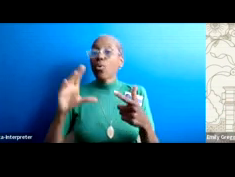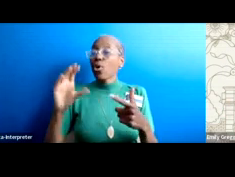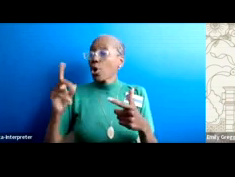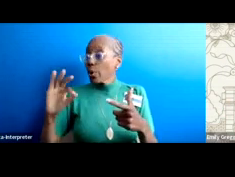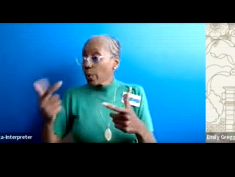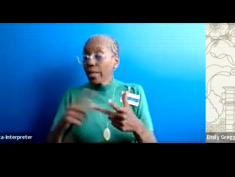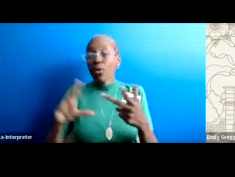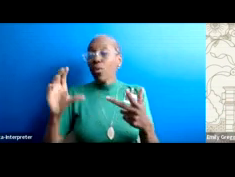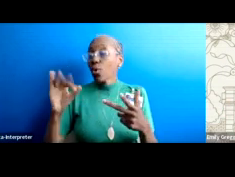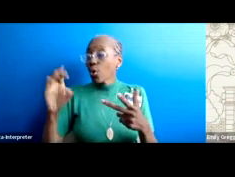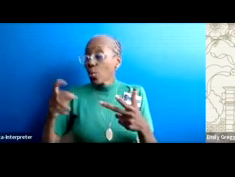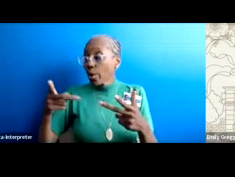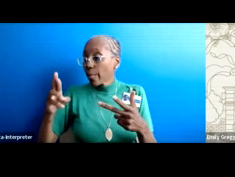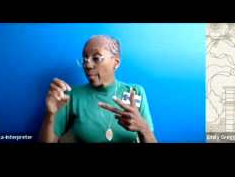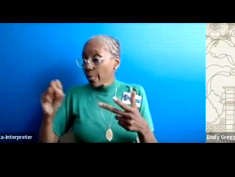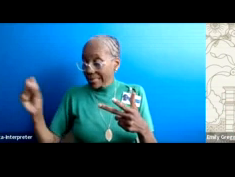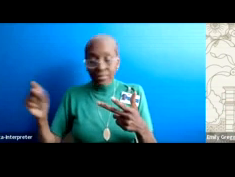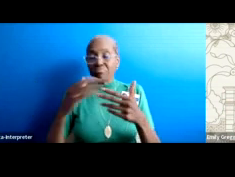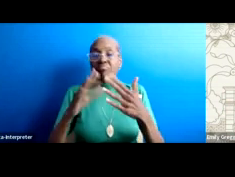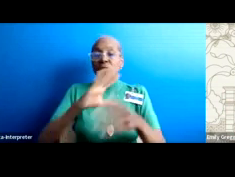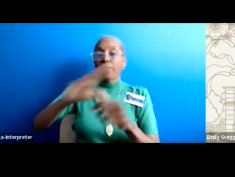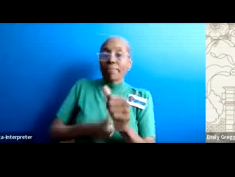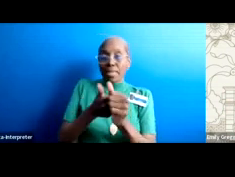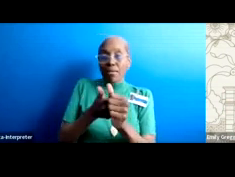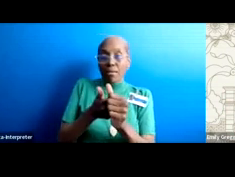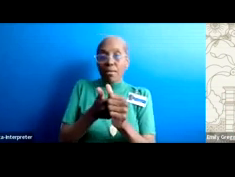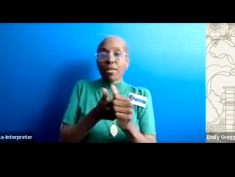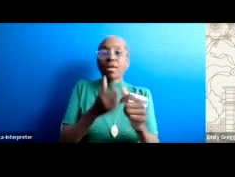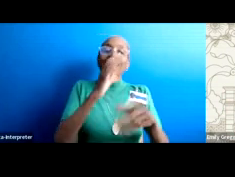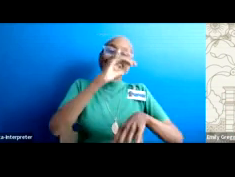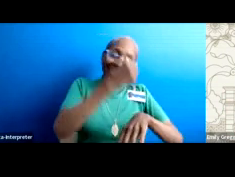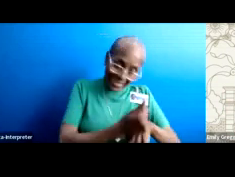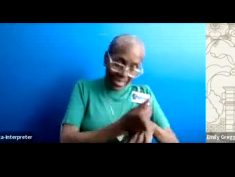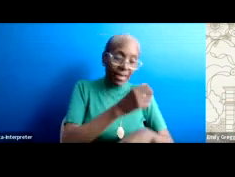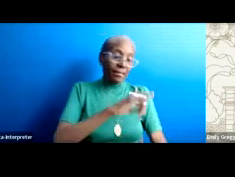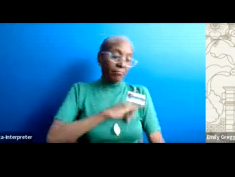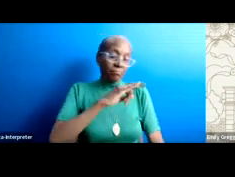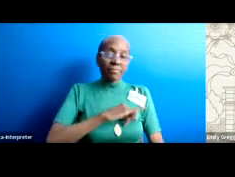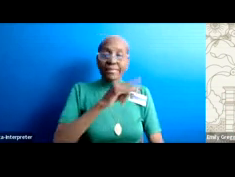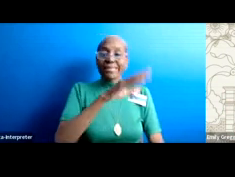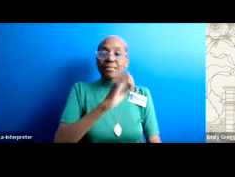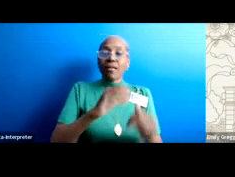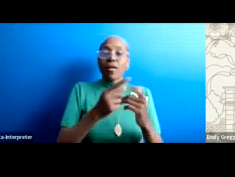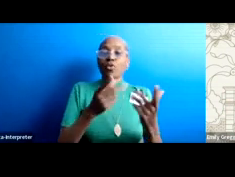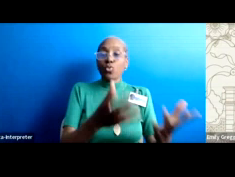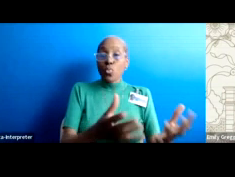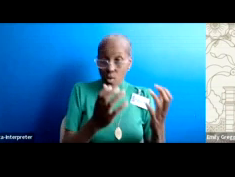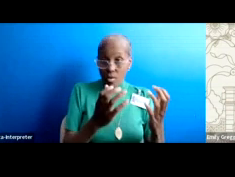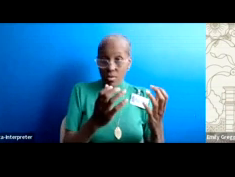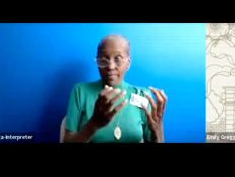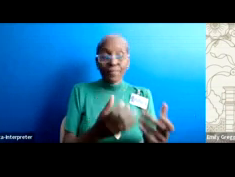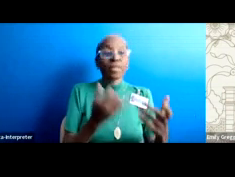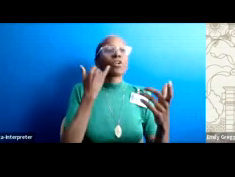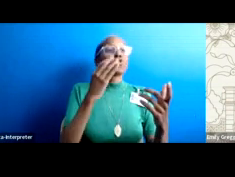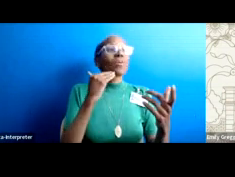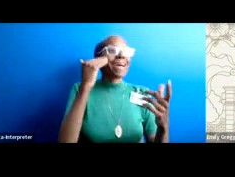or WordPress, CMS, you want to make sure on the back end that you've styled those things the way you want them to be. So if you